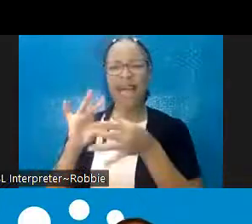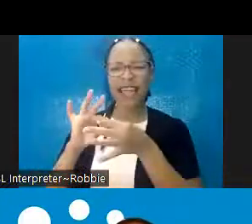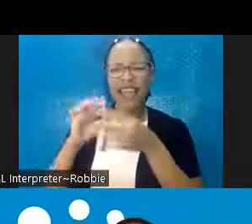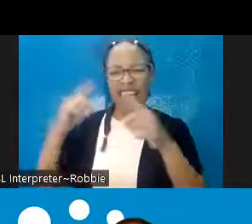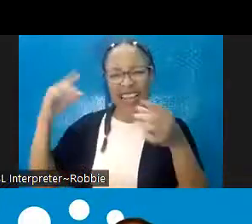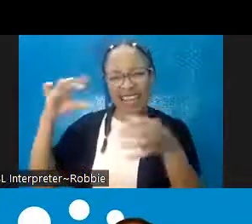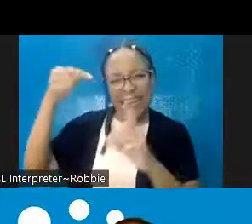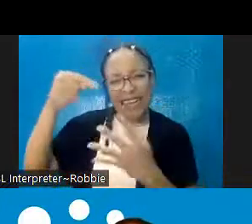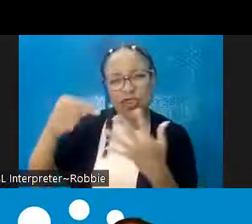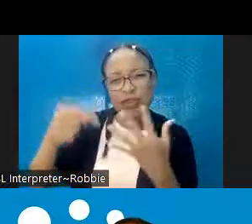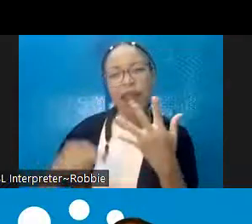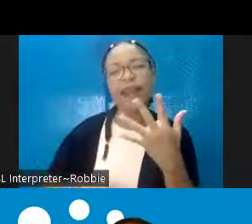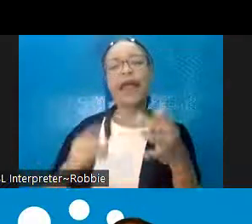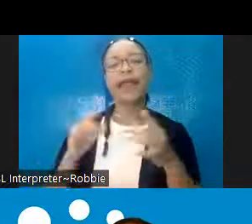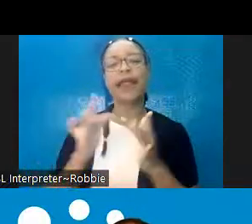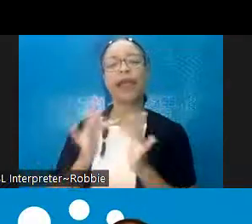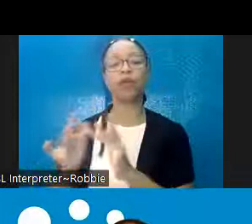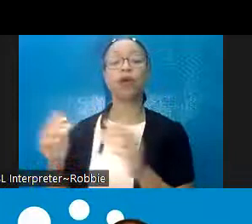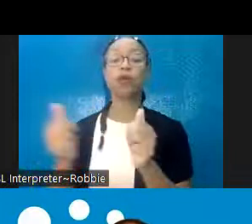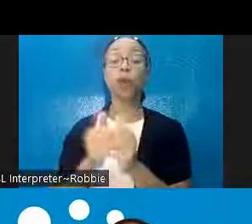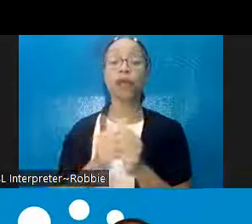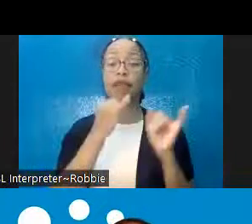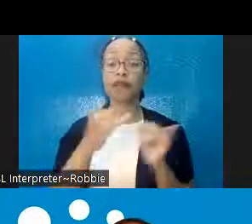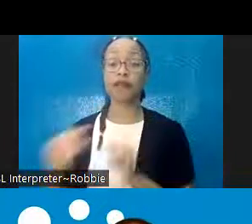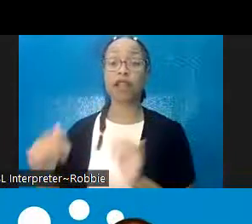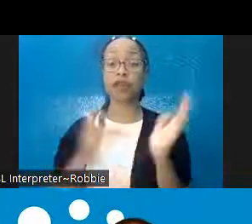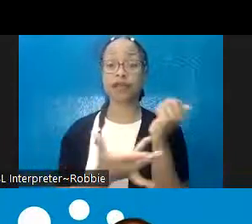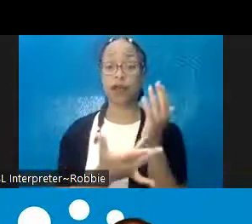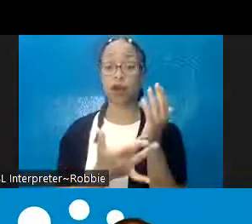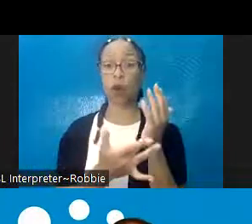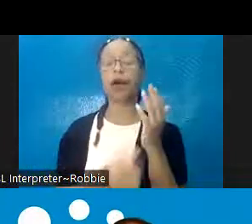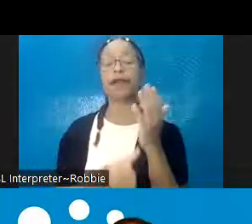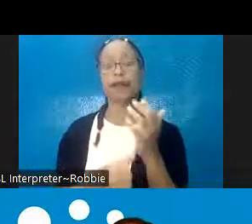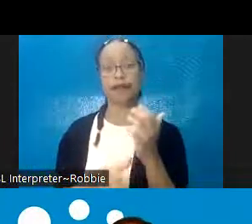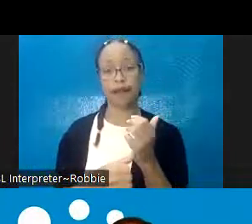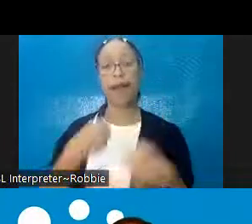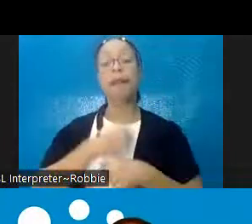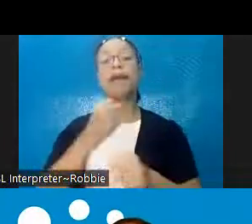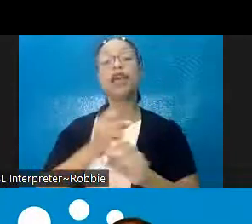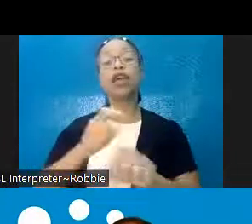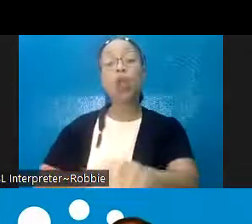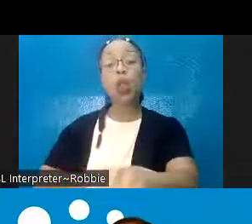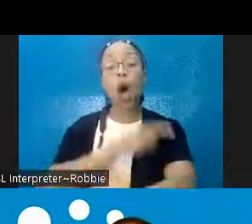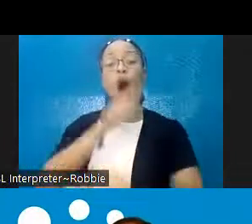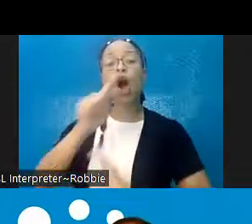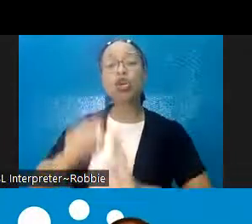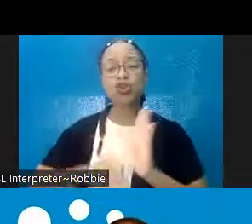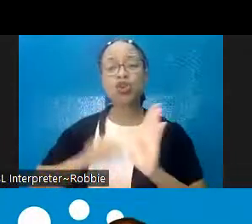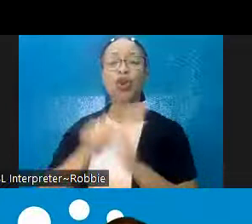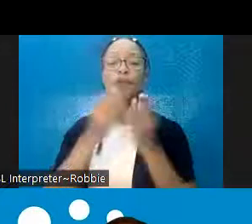through individualized technical assistance, focused on building statewide long-term solutions that are